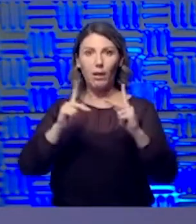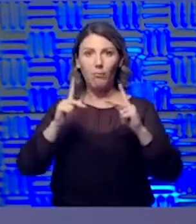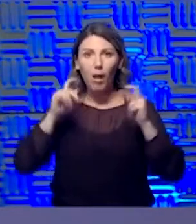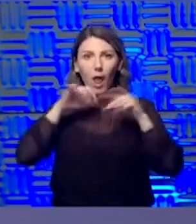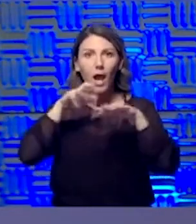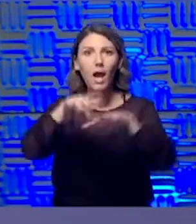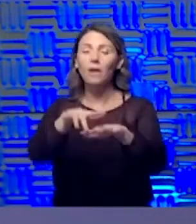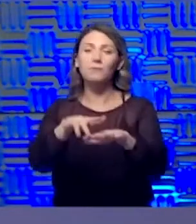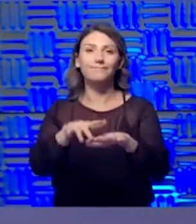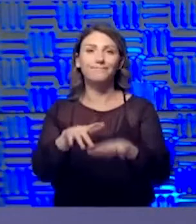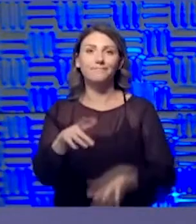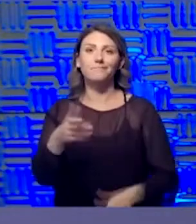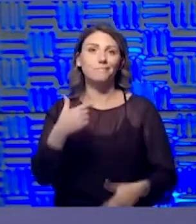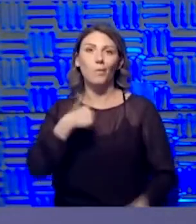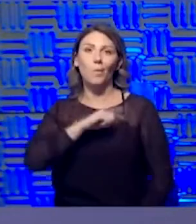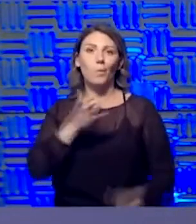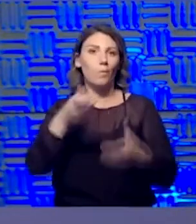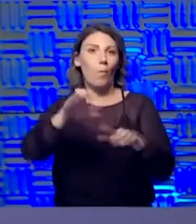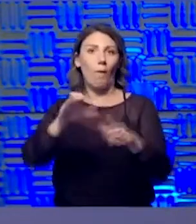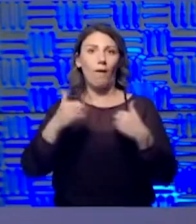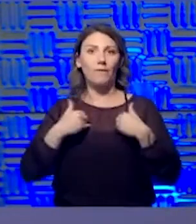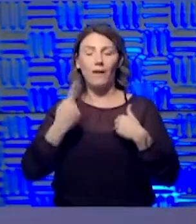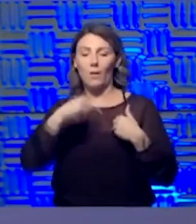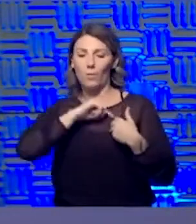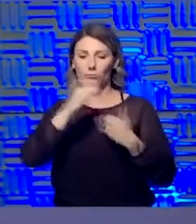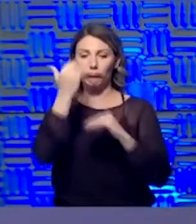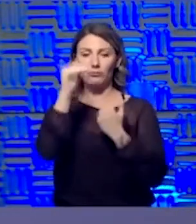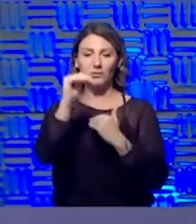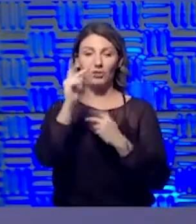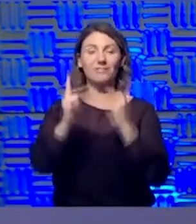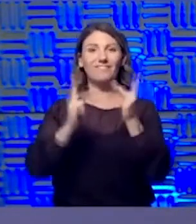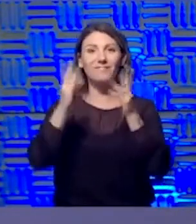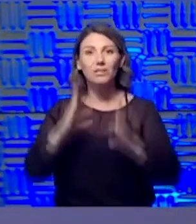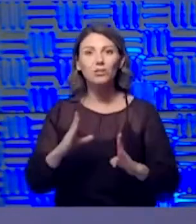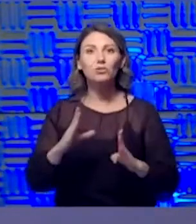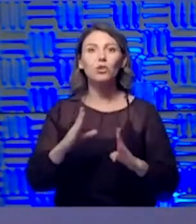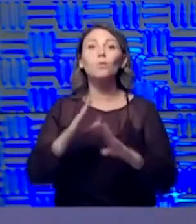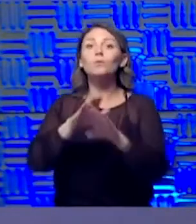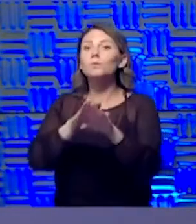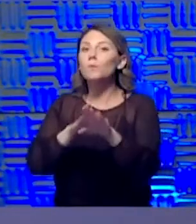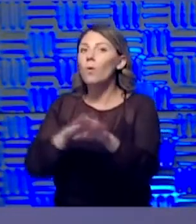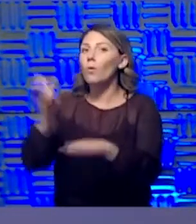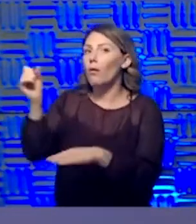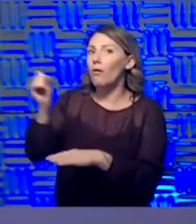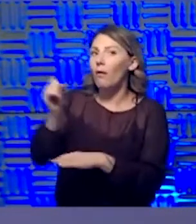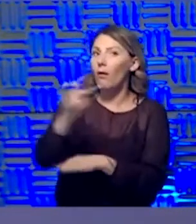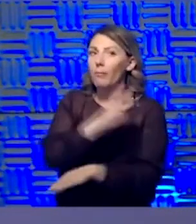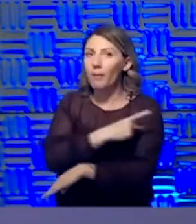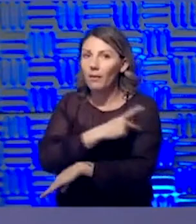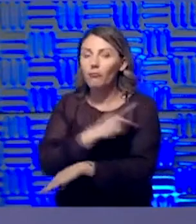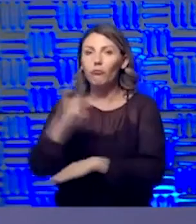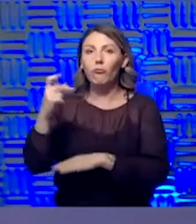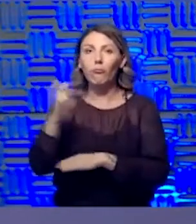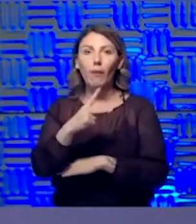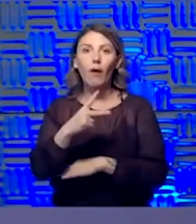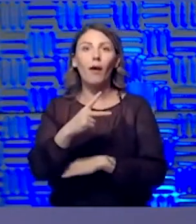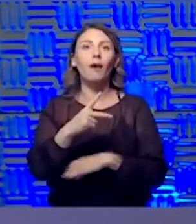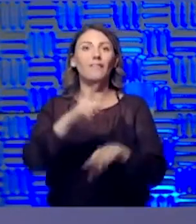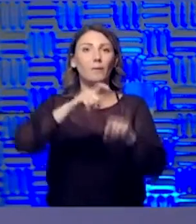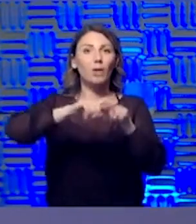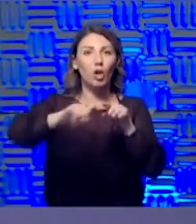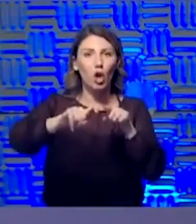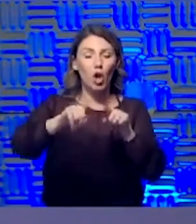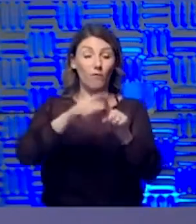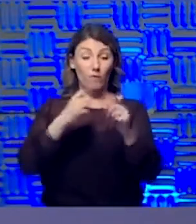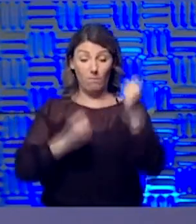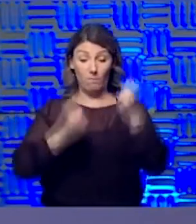have that because we're restricting visitors. We're gradually bringing patients back in. As Steve said, they'll be called so that they can come